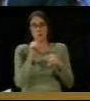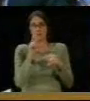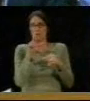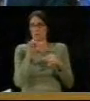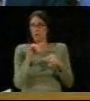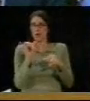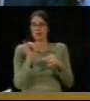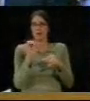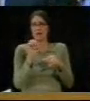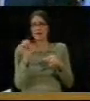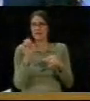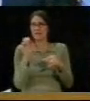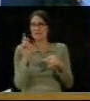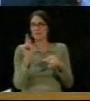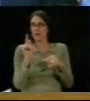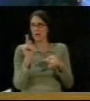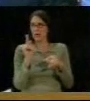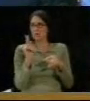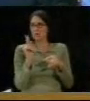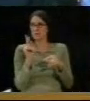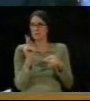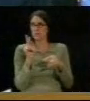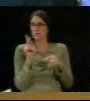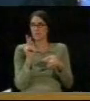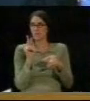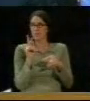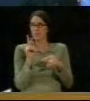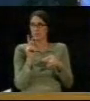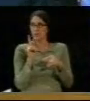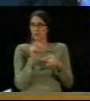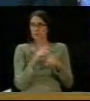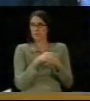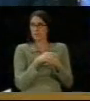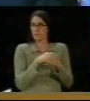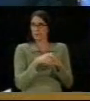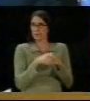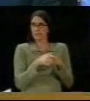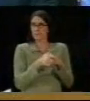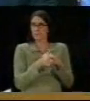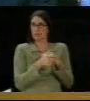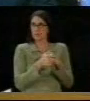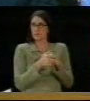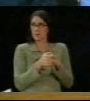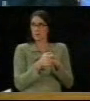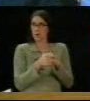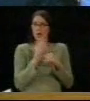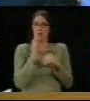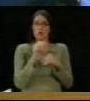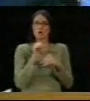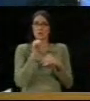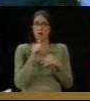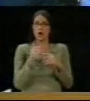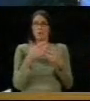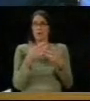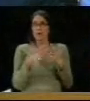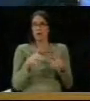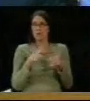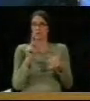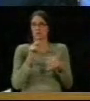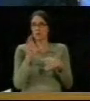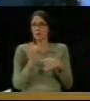Just like East Knox said, in slow absorption, and some of these words that I've learned, it would not be a loss to